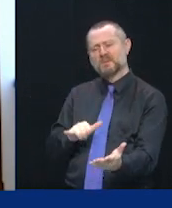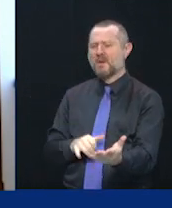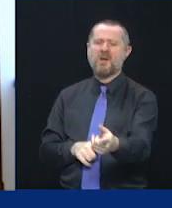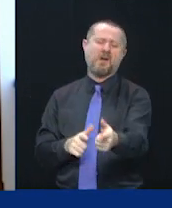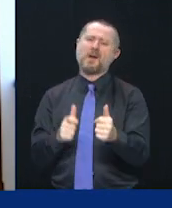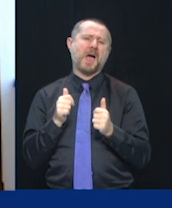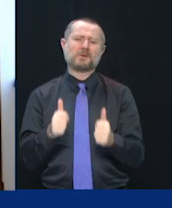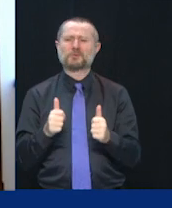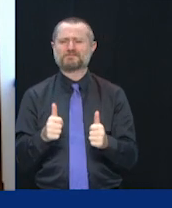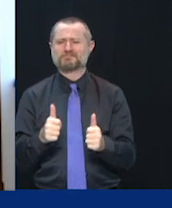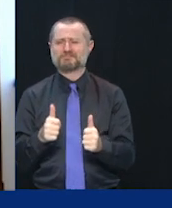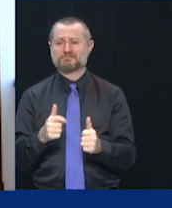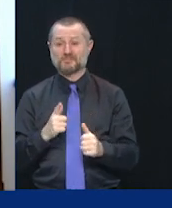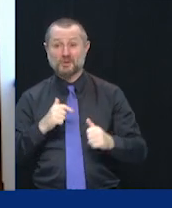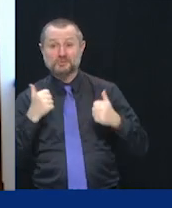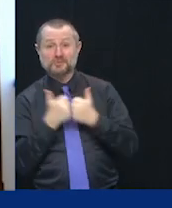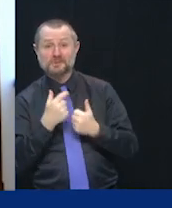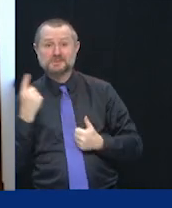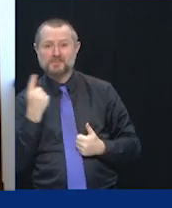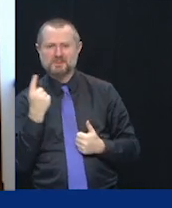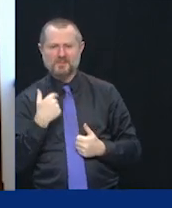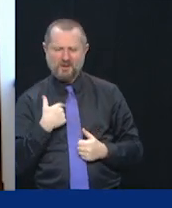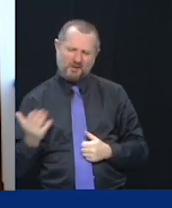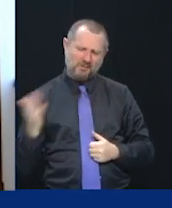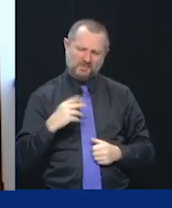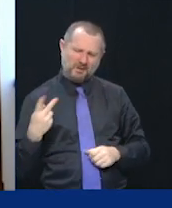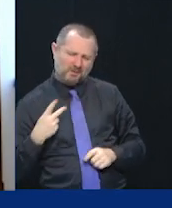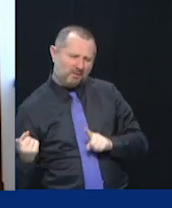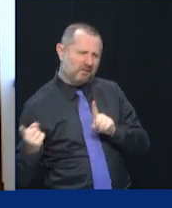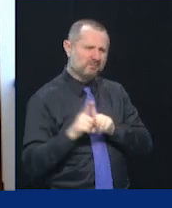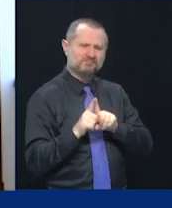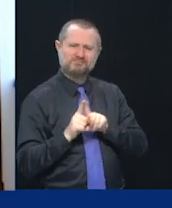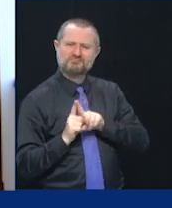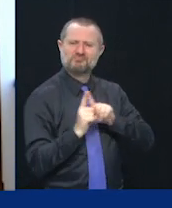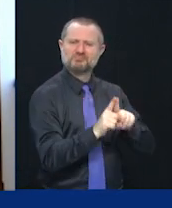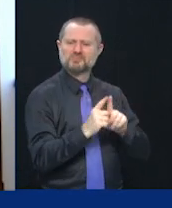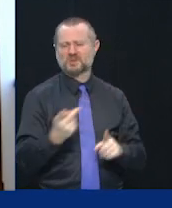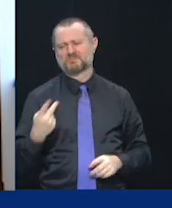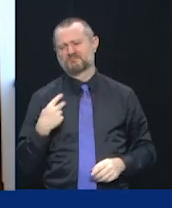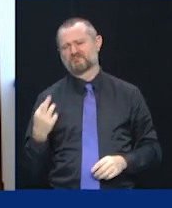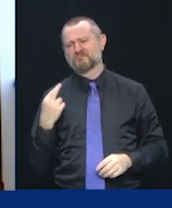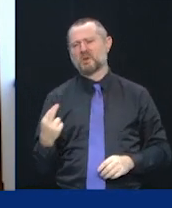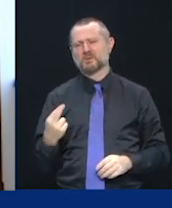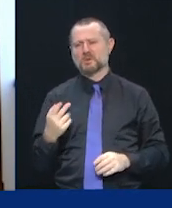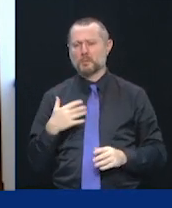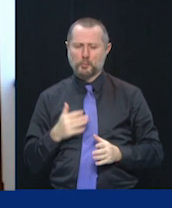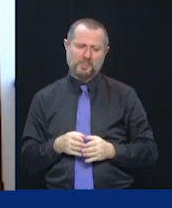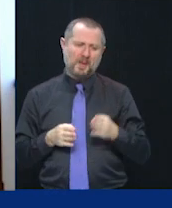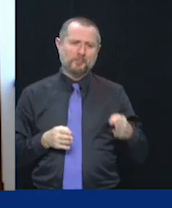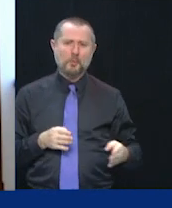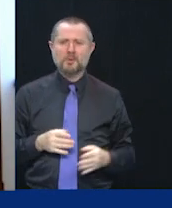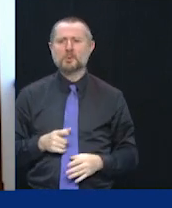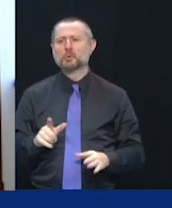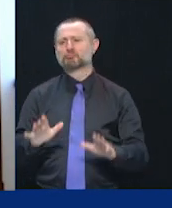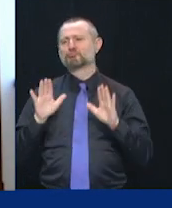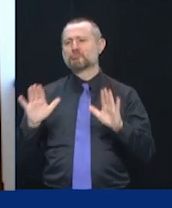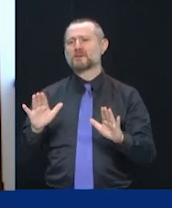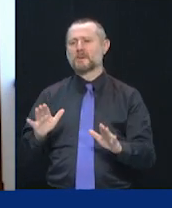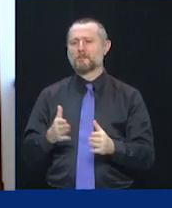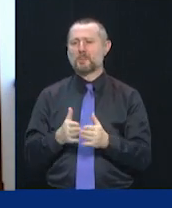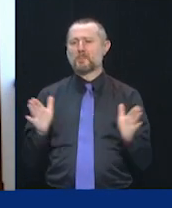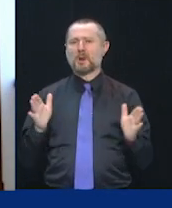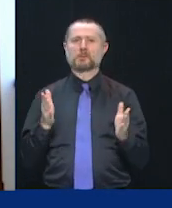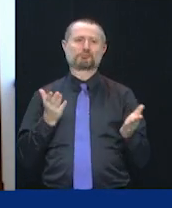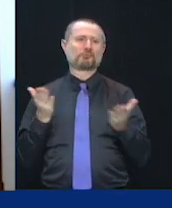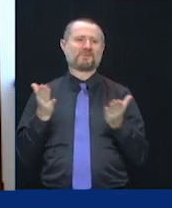foxhole with. He's been a great neighbor, a great friend, and an extraordinary public servant. And I'm pleased to be with him